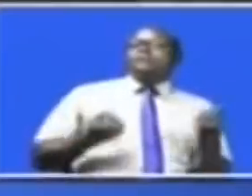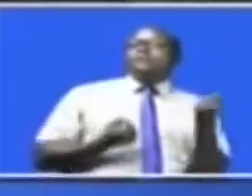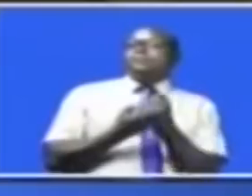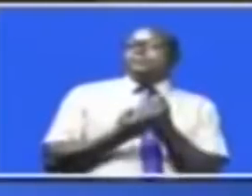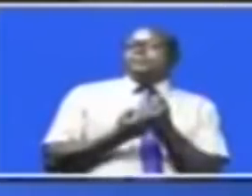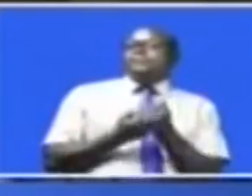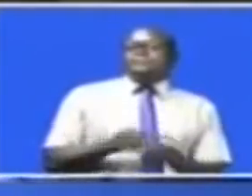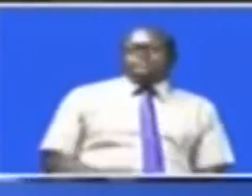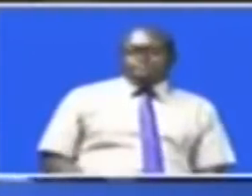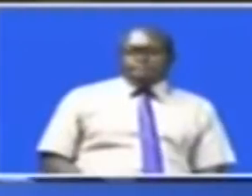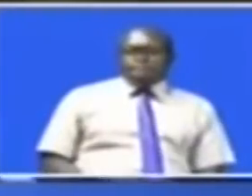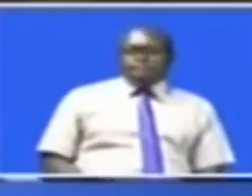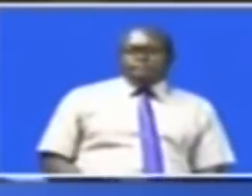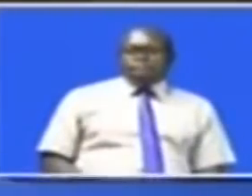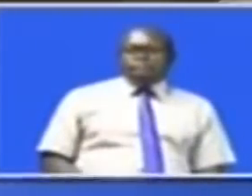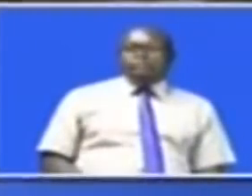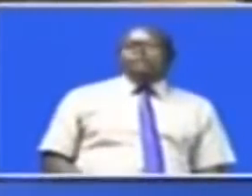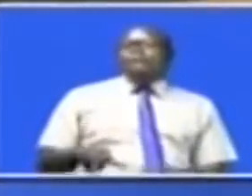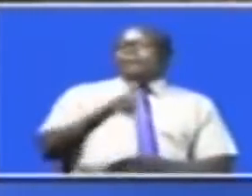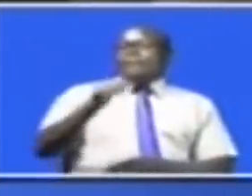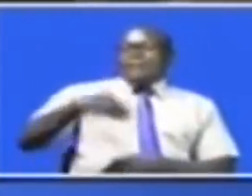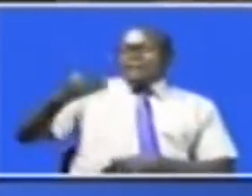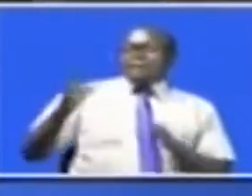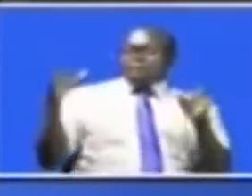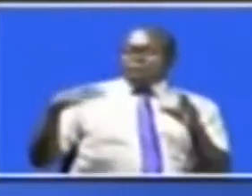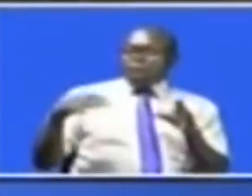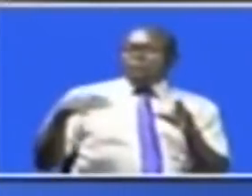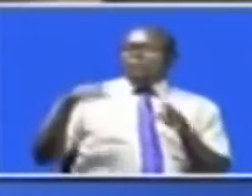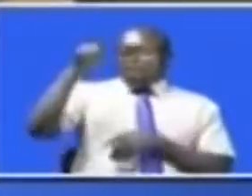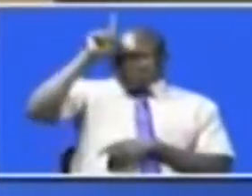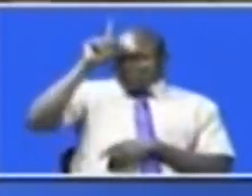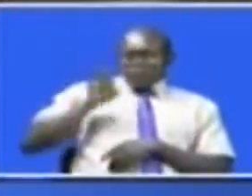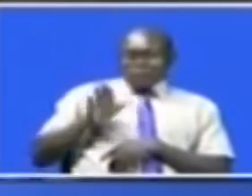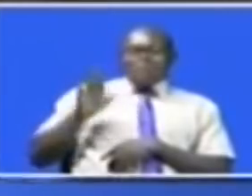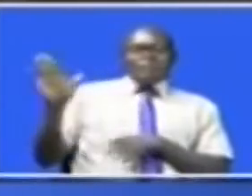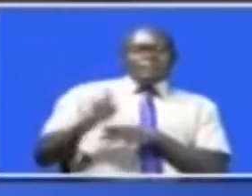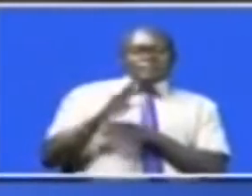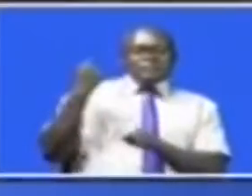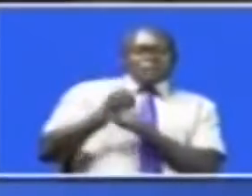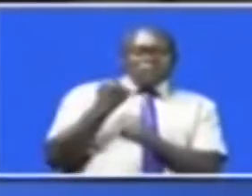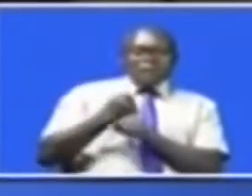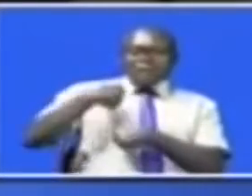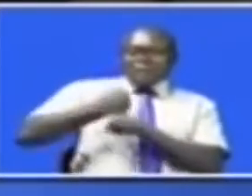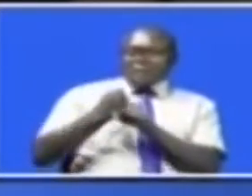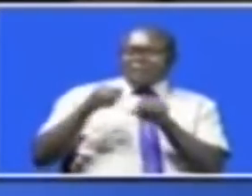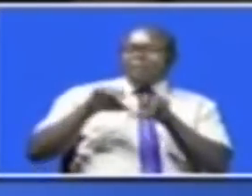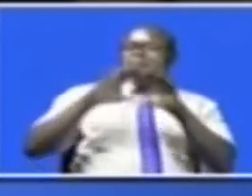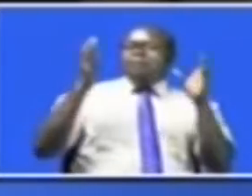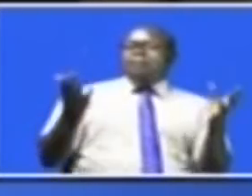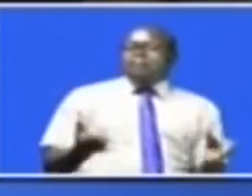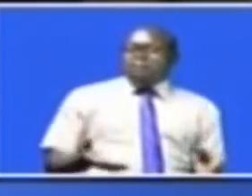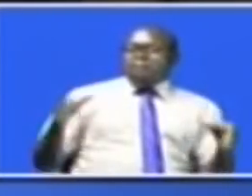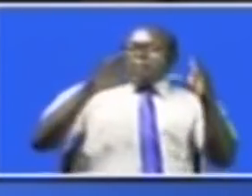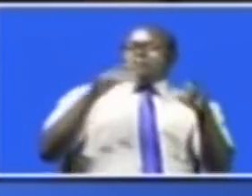embrace. In the next village, we find these women busy engaging in pottery. Most of them were